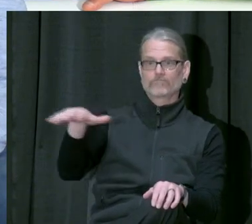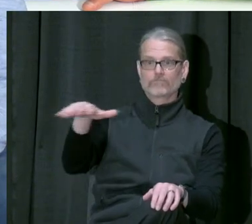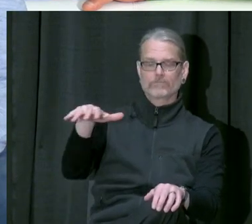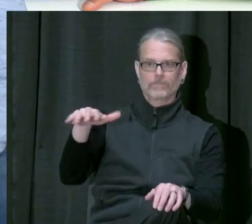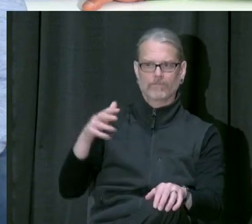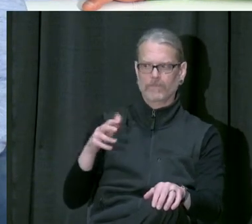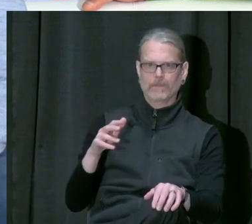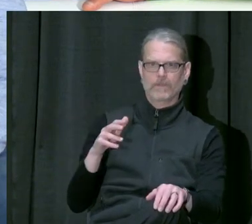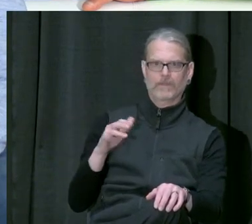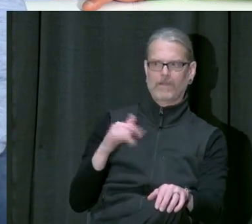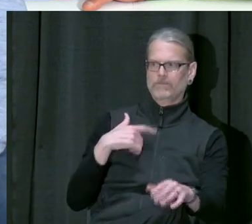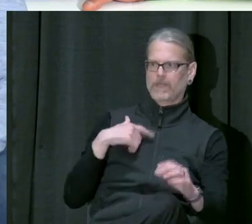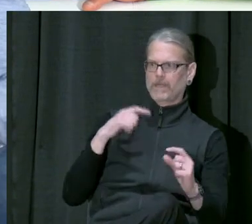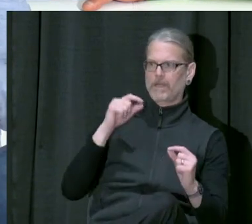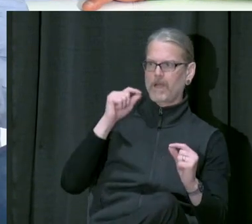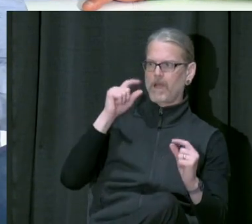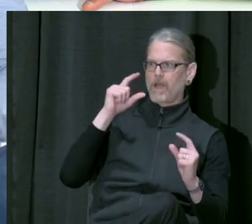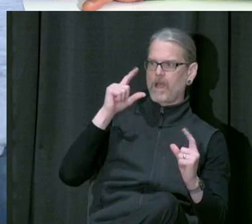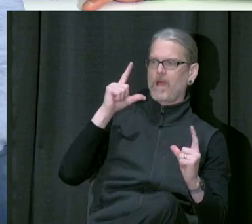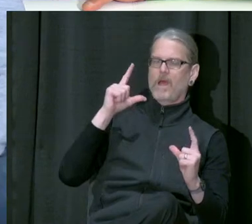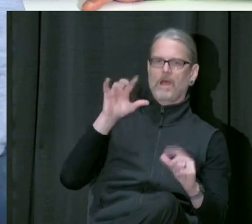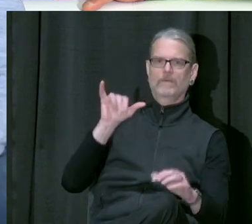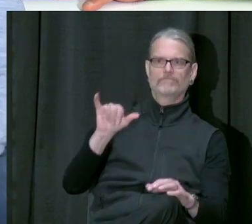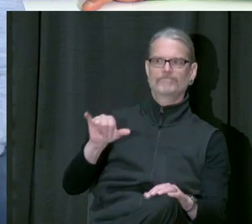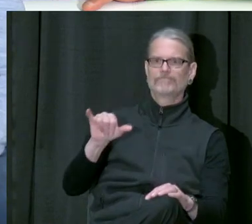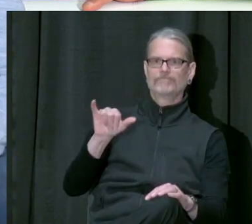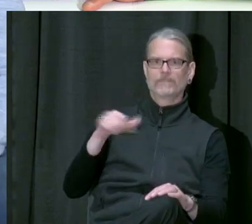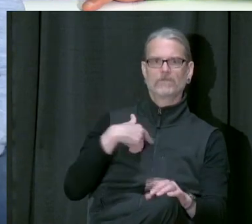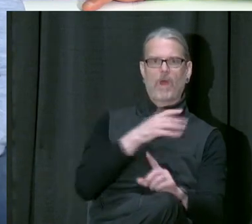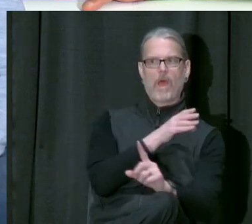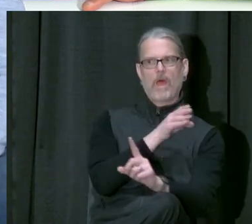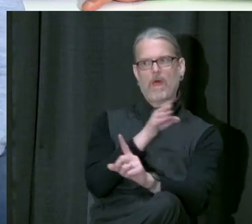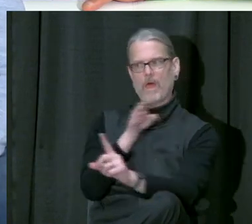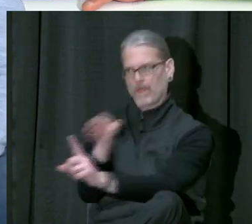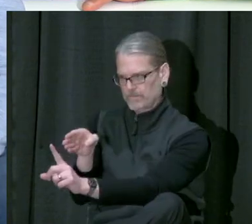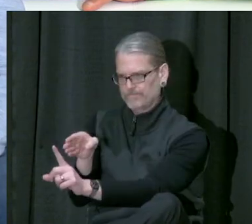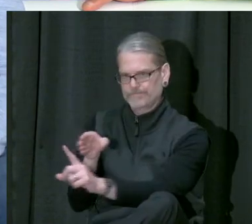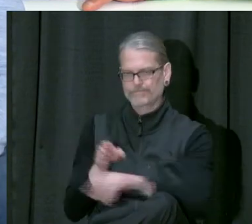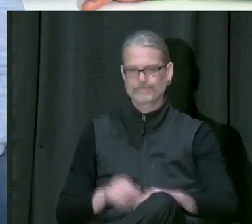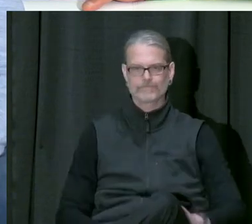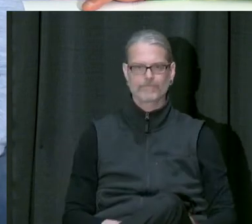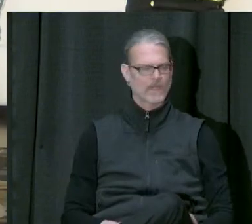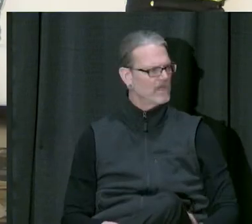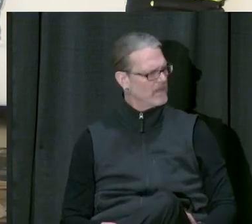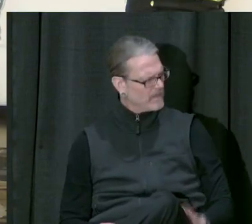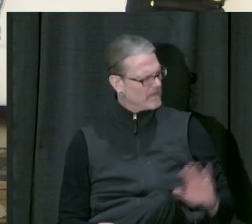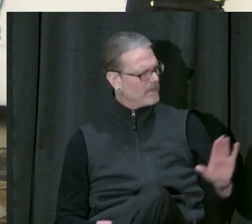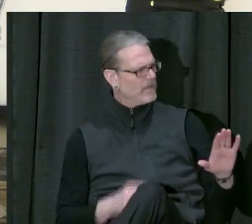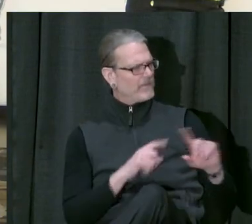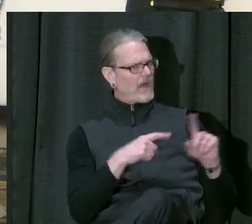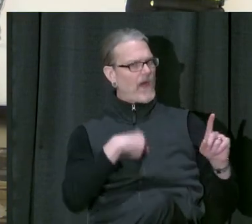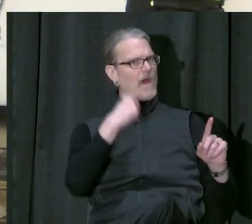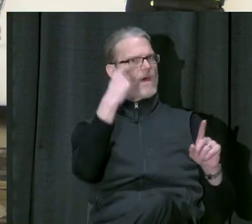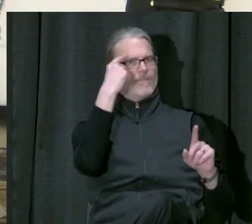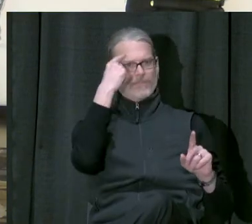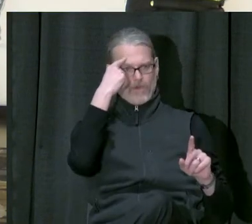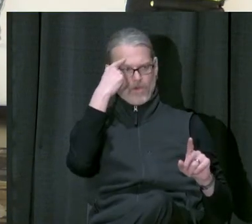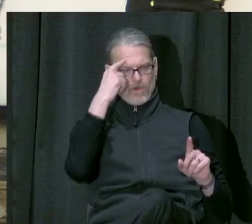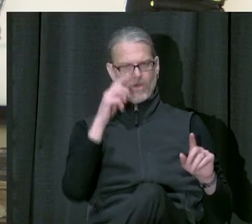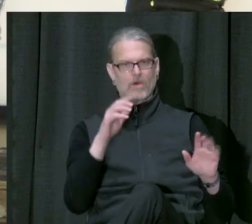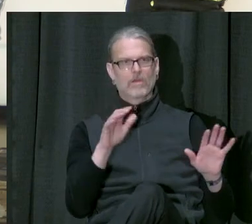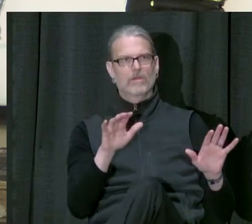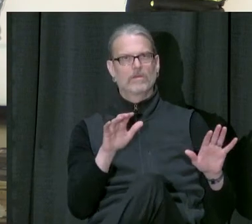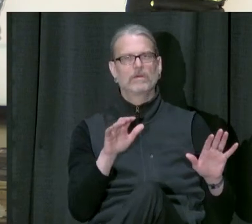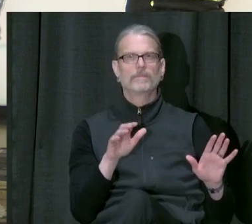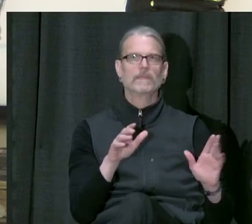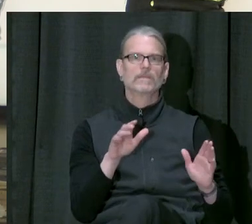was a huge eye opener for me, and I really just kind of gravitated towards it. But Dax, I always thought, I mean, this is why Adobe exists,